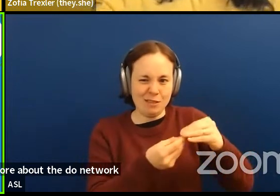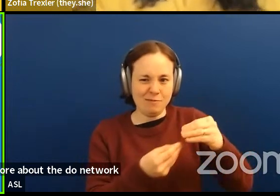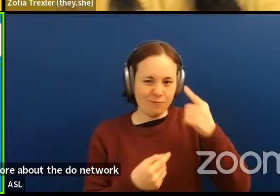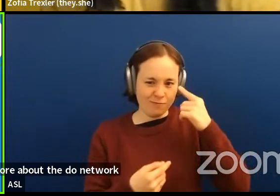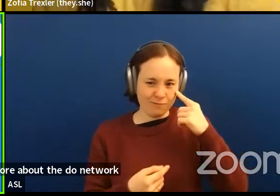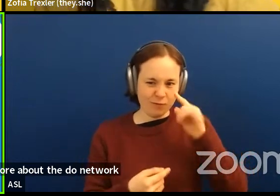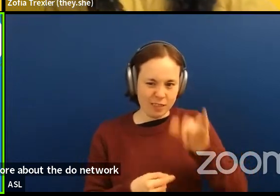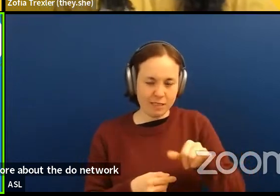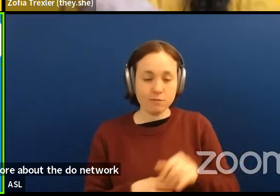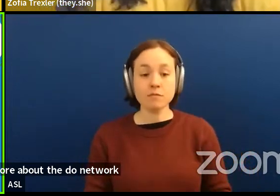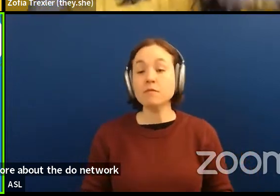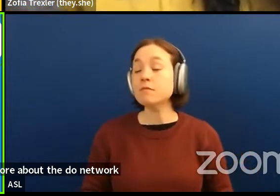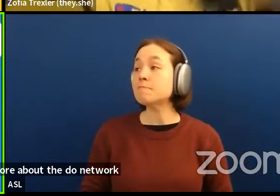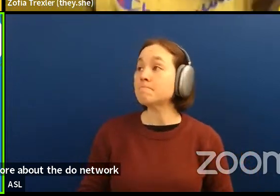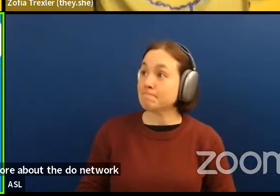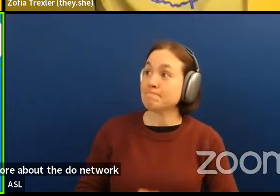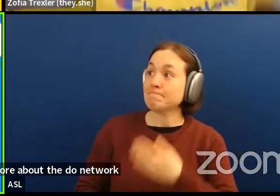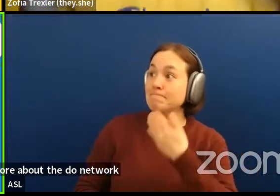Thank you.